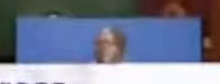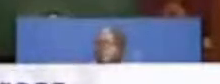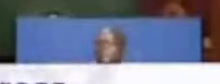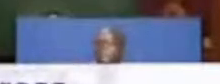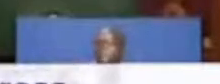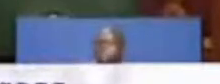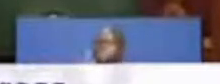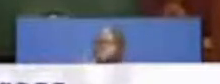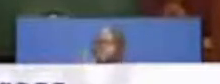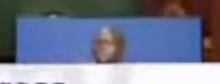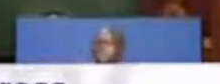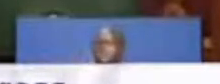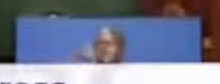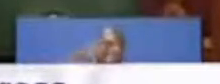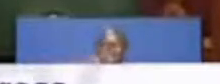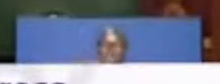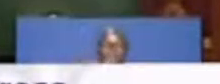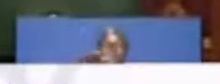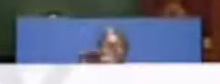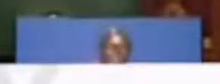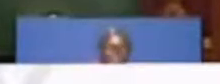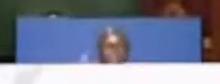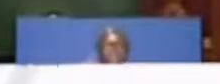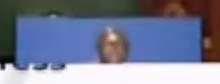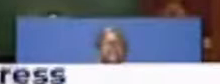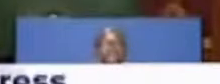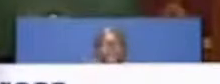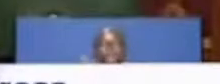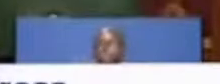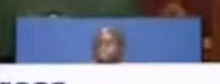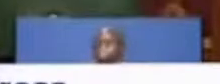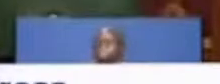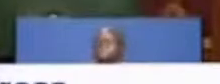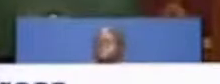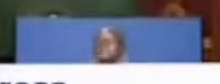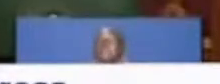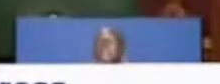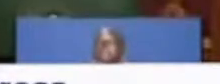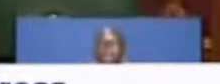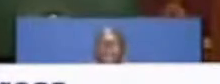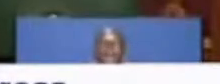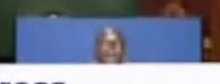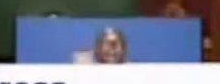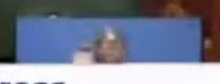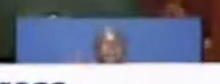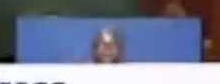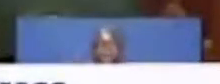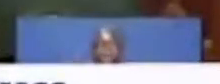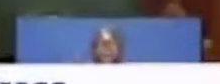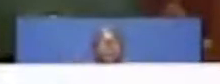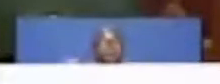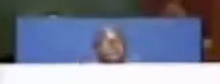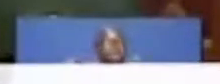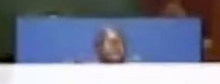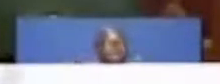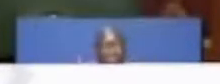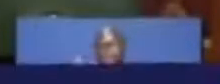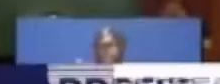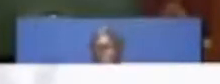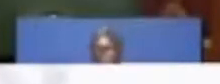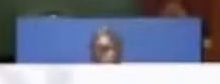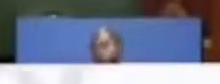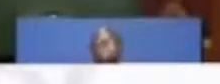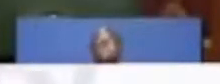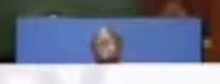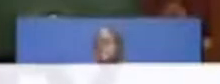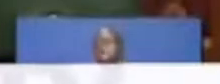the transport sector, which grew by 16.9%, and manufacturing, which grew by a